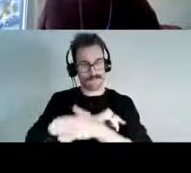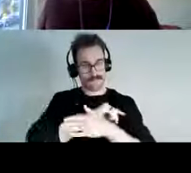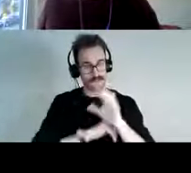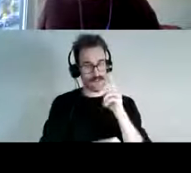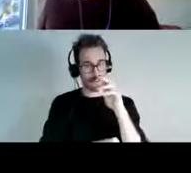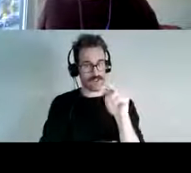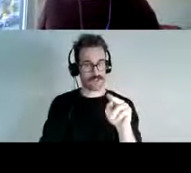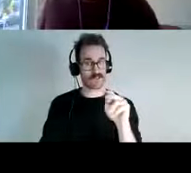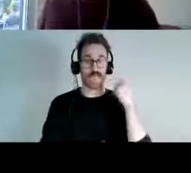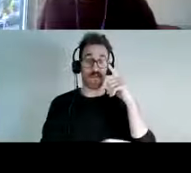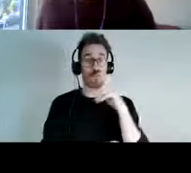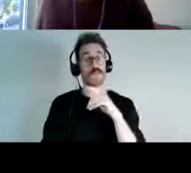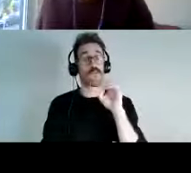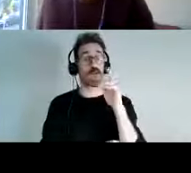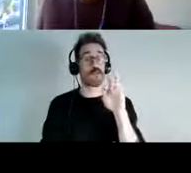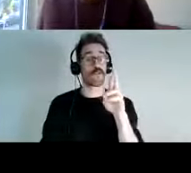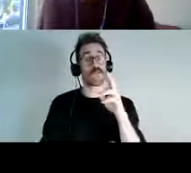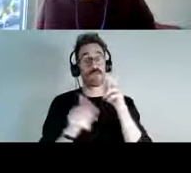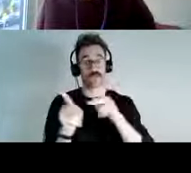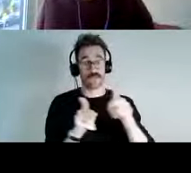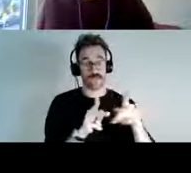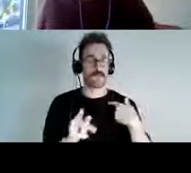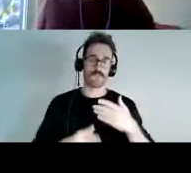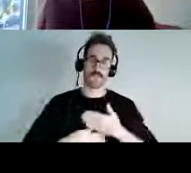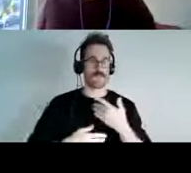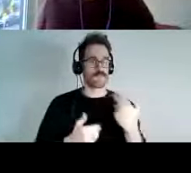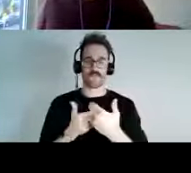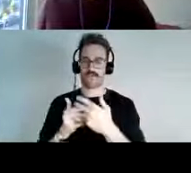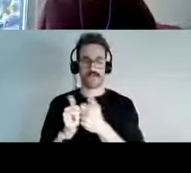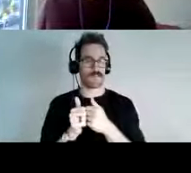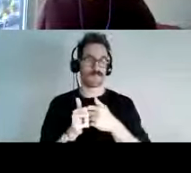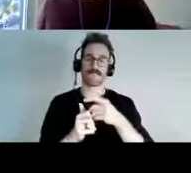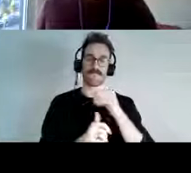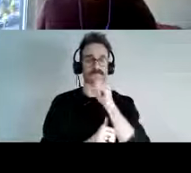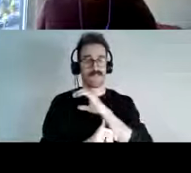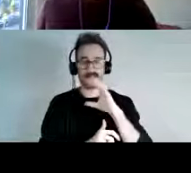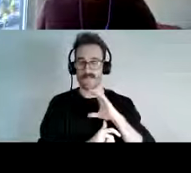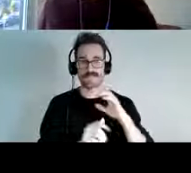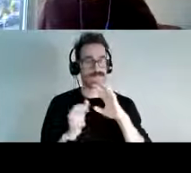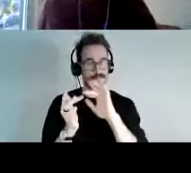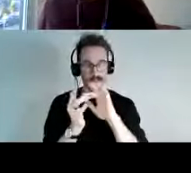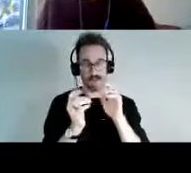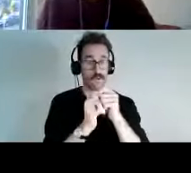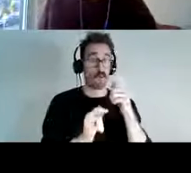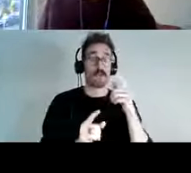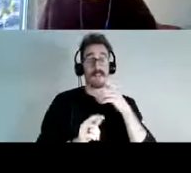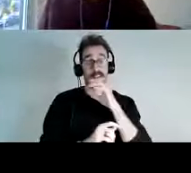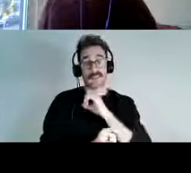webinar in collaboration with the Canadian Network for the Prevention of Elder Abuse, as well as our community partners who I will